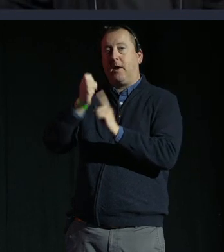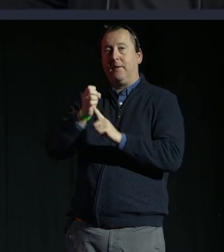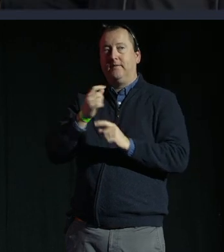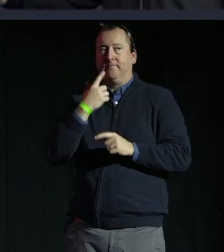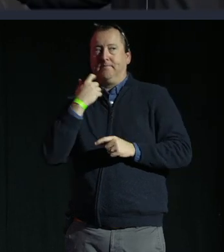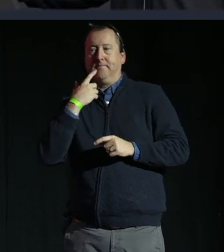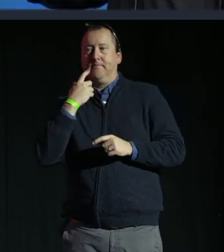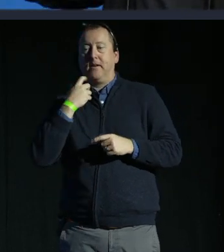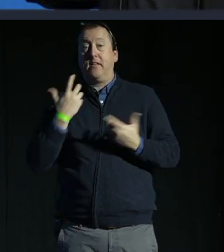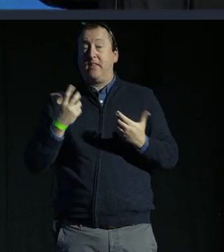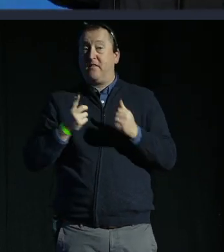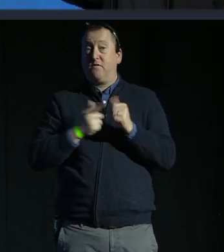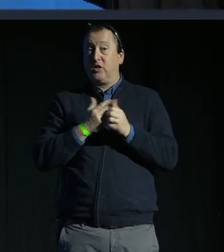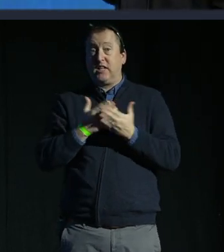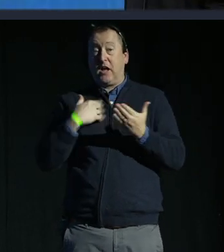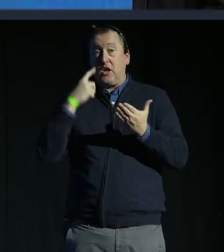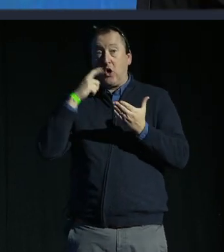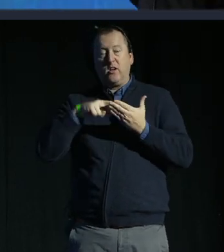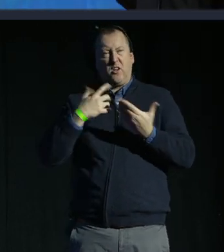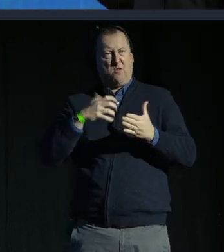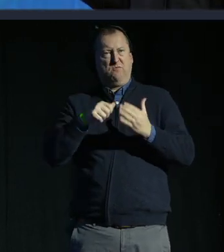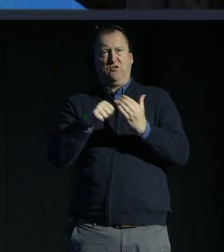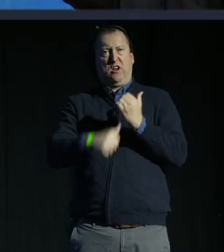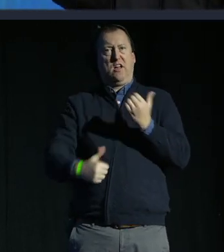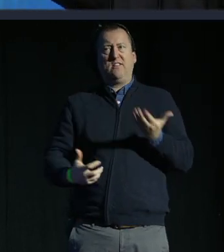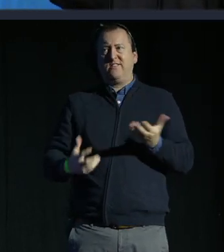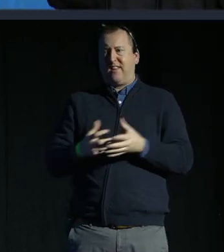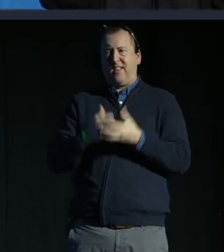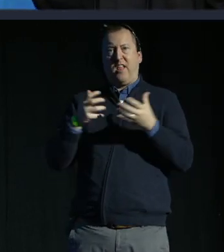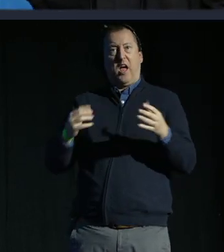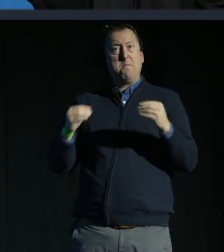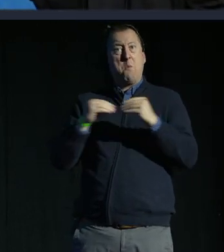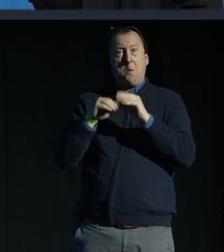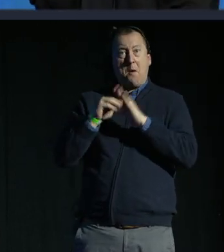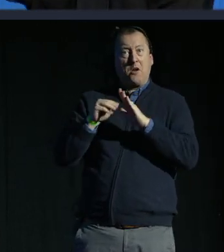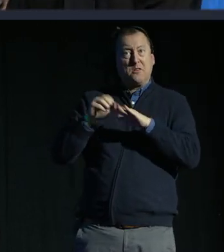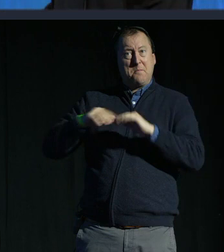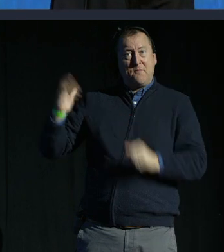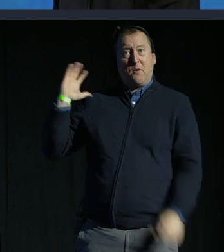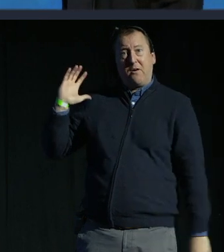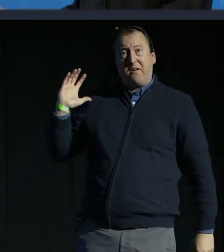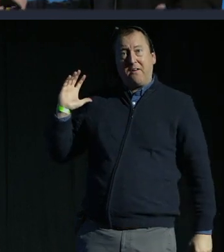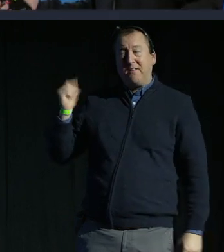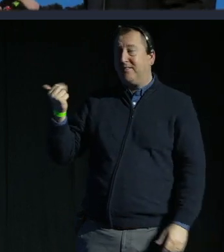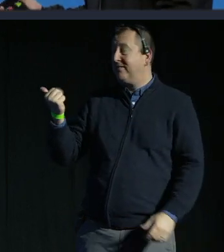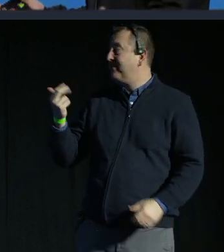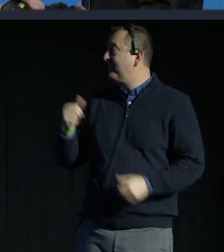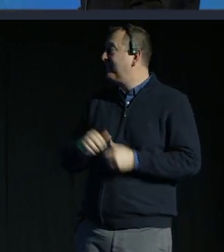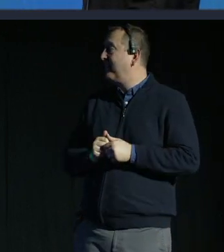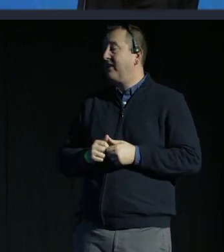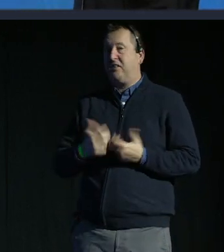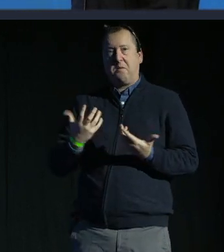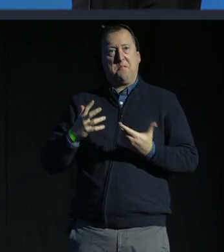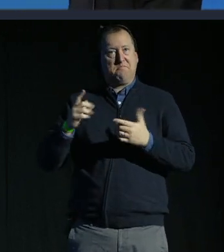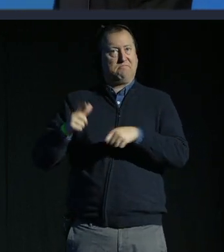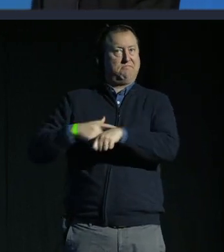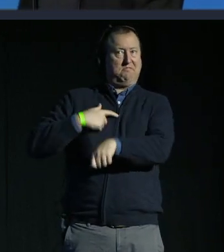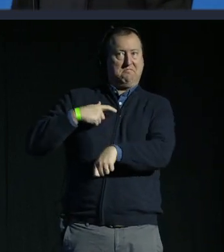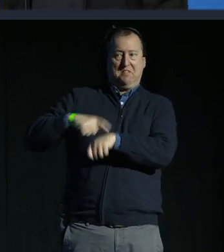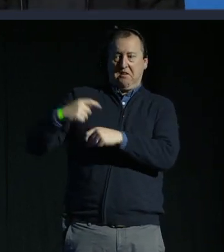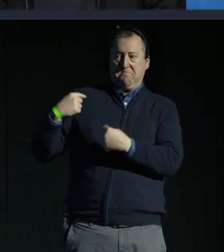First thing I noticed, holy shit, there are a lot more models than there used to be. It had been a little while since I'd written some DBT